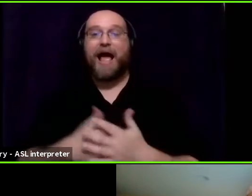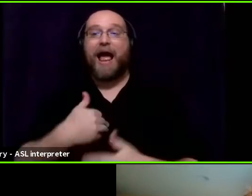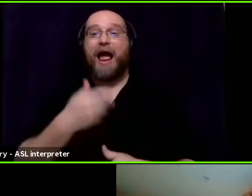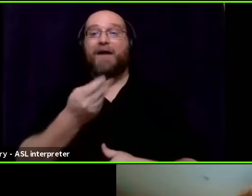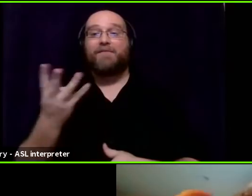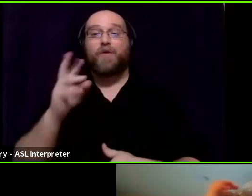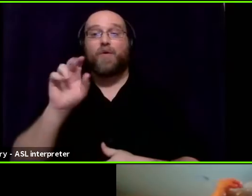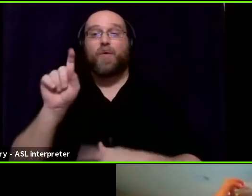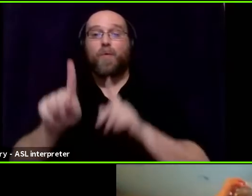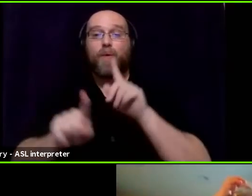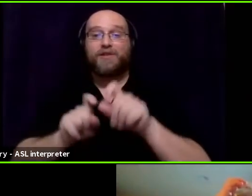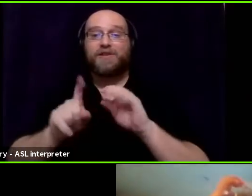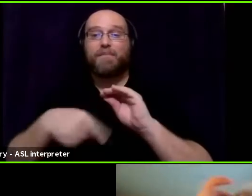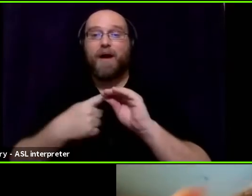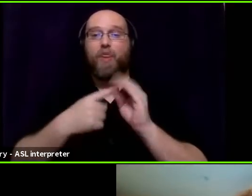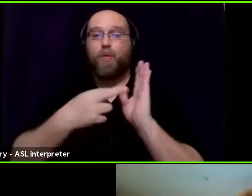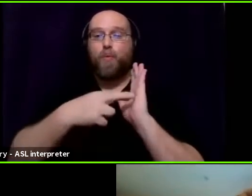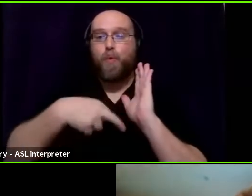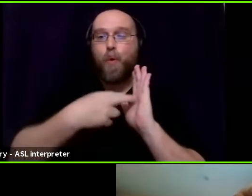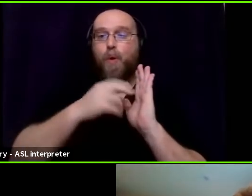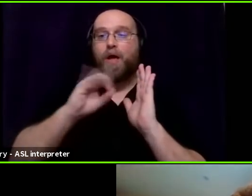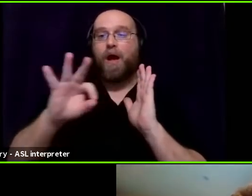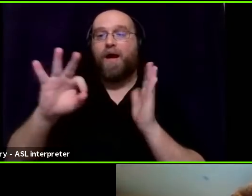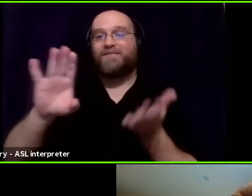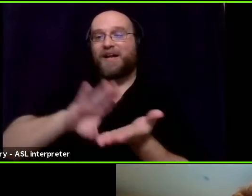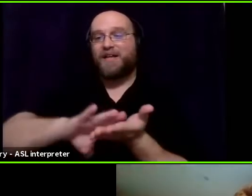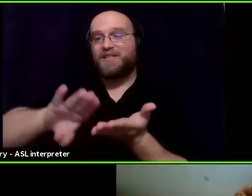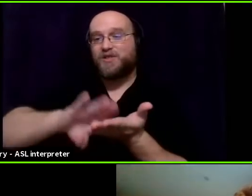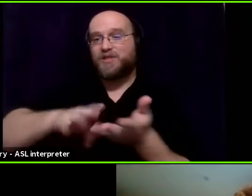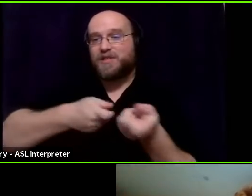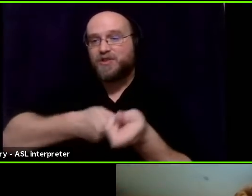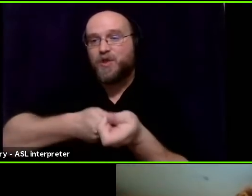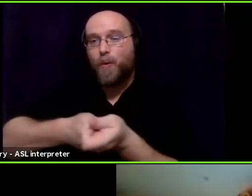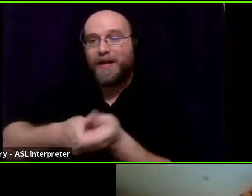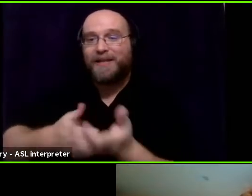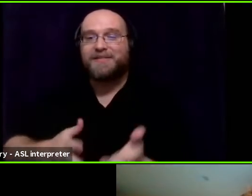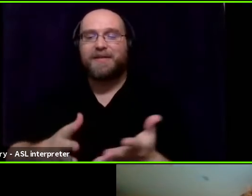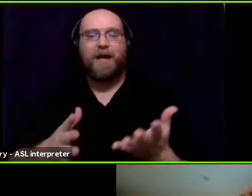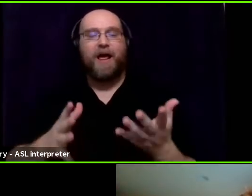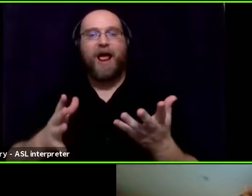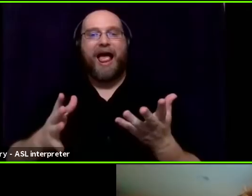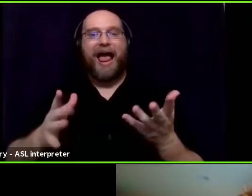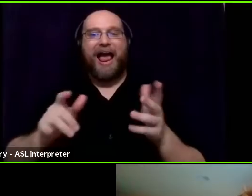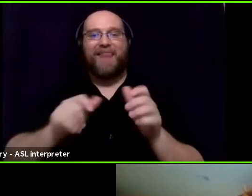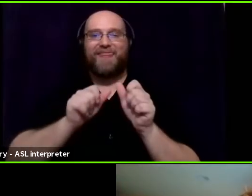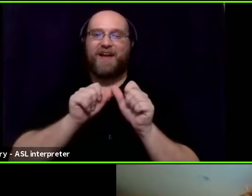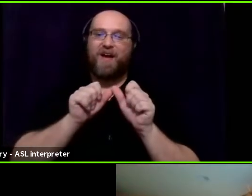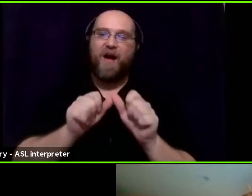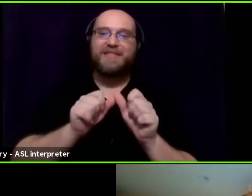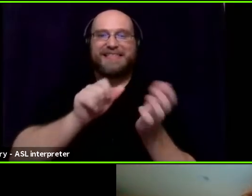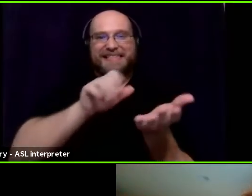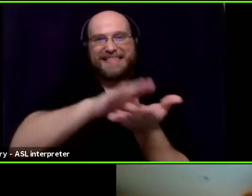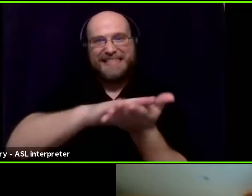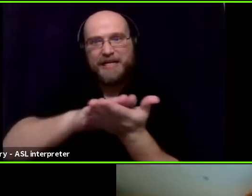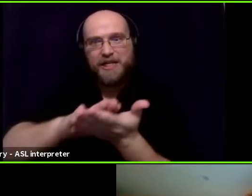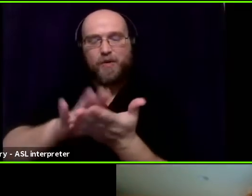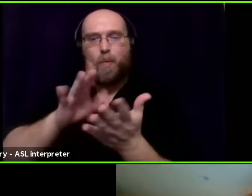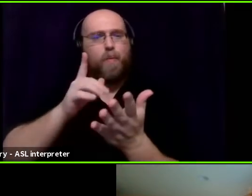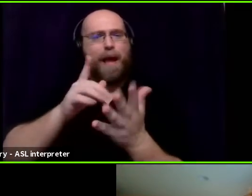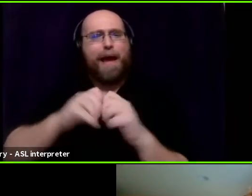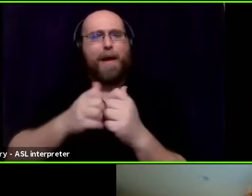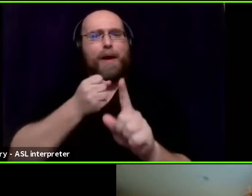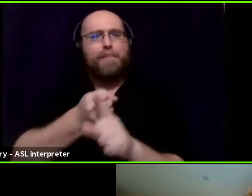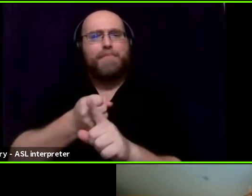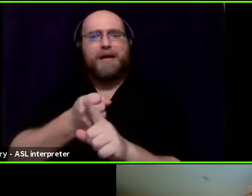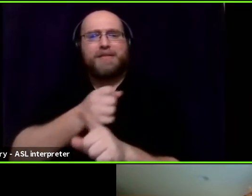role of custodians and the impact constant sanitation might have on students and staff. So here are my few